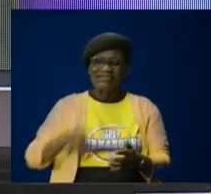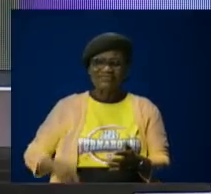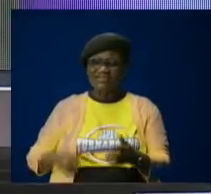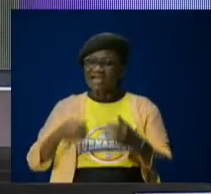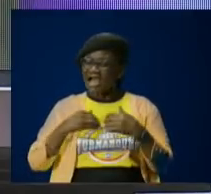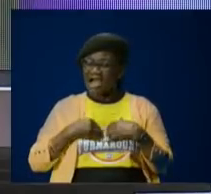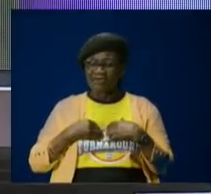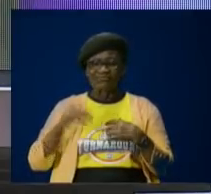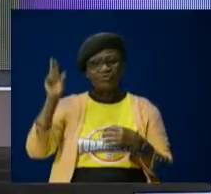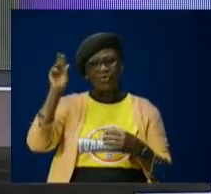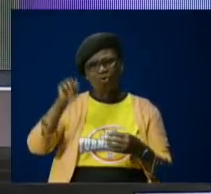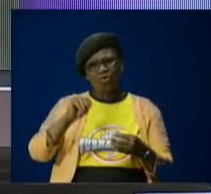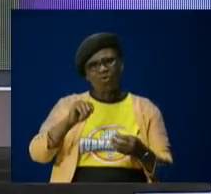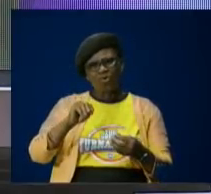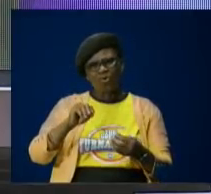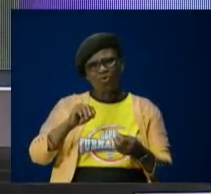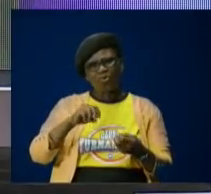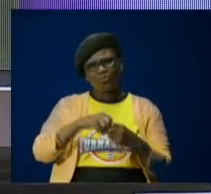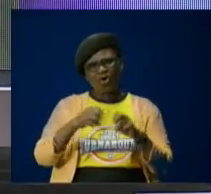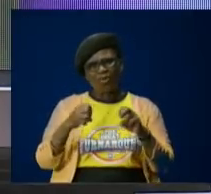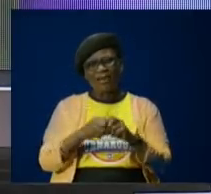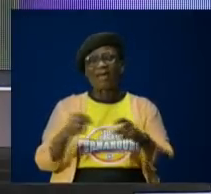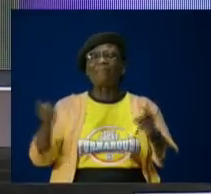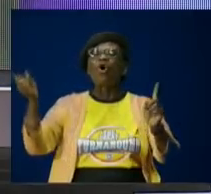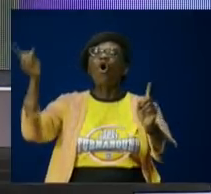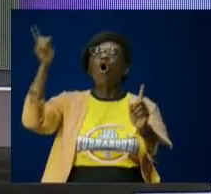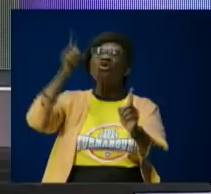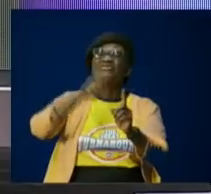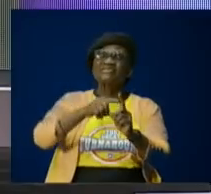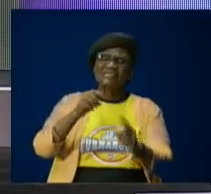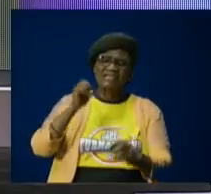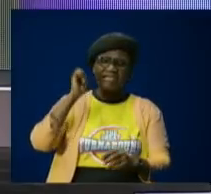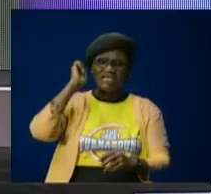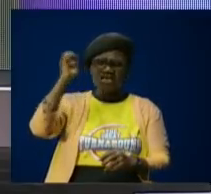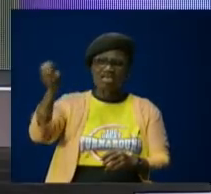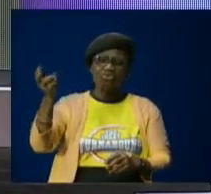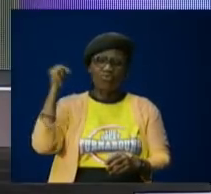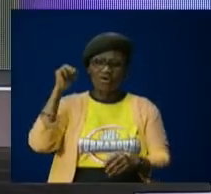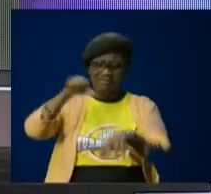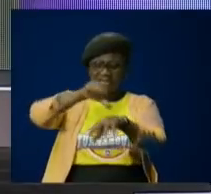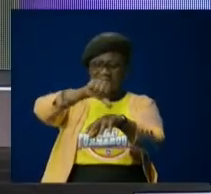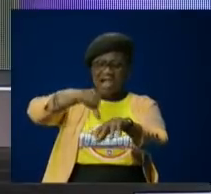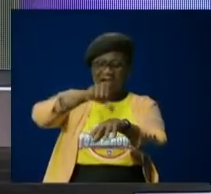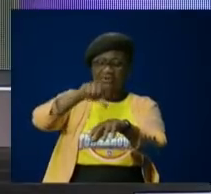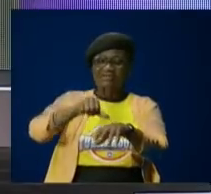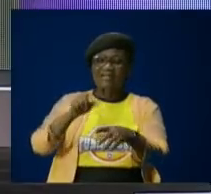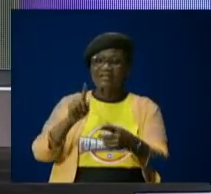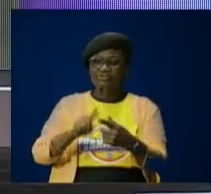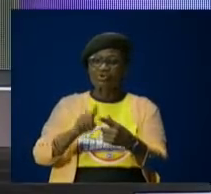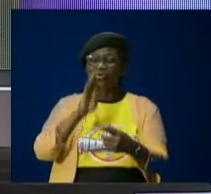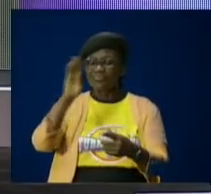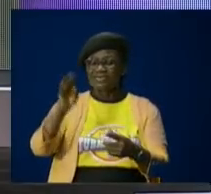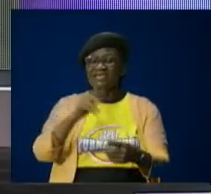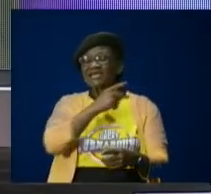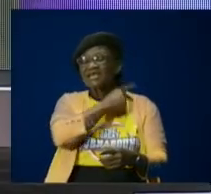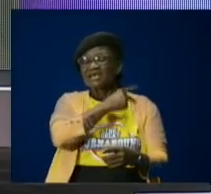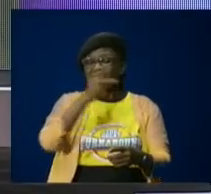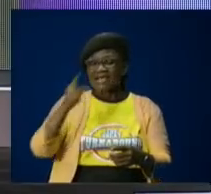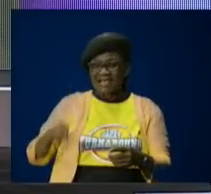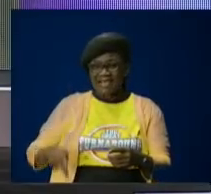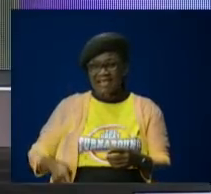problems until he was anointed to be king in the previous chapter.